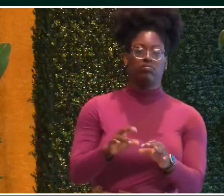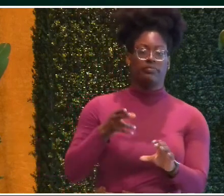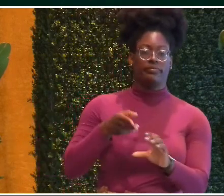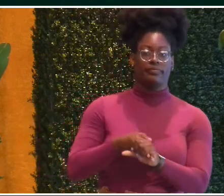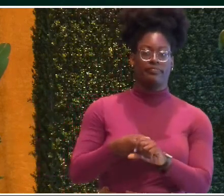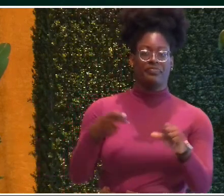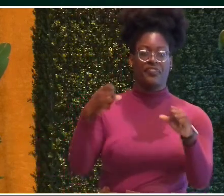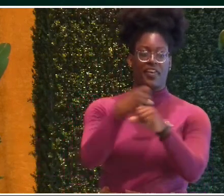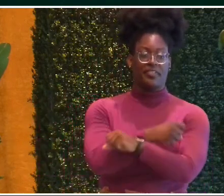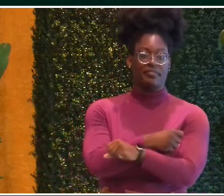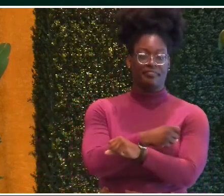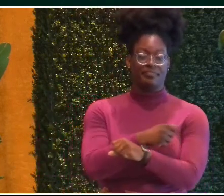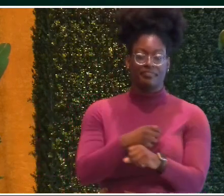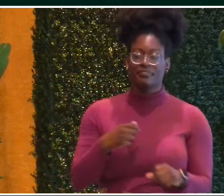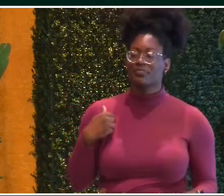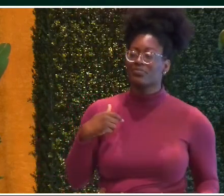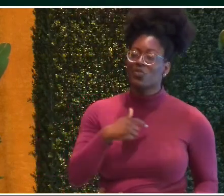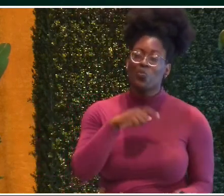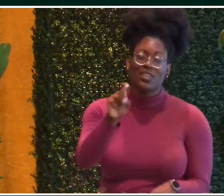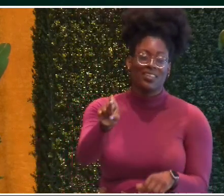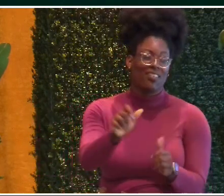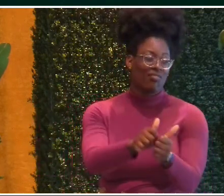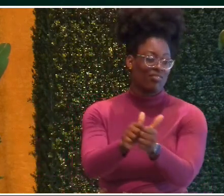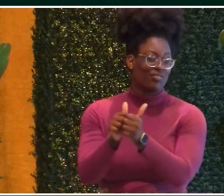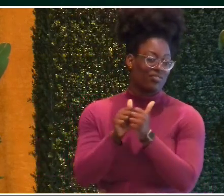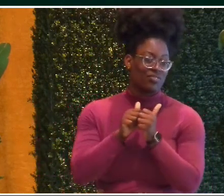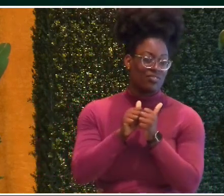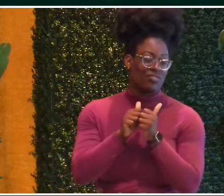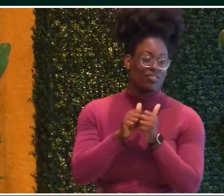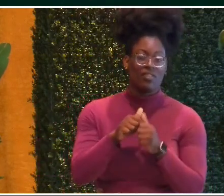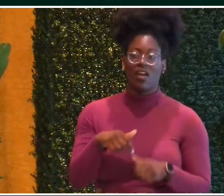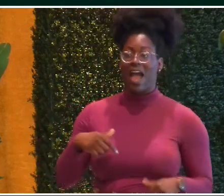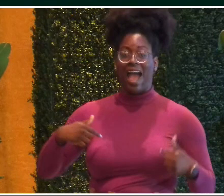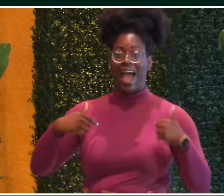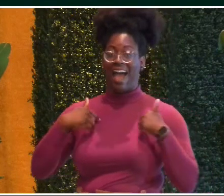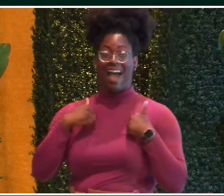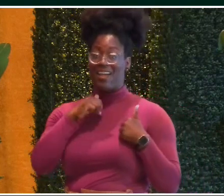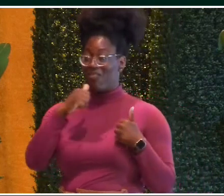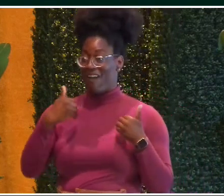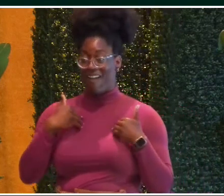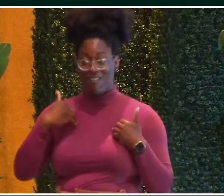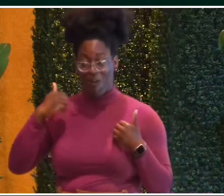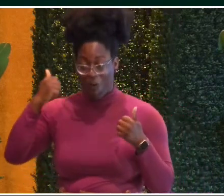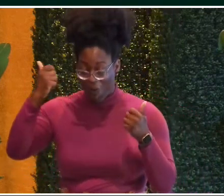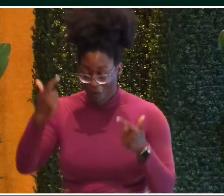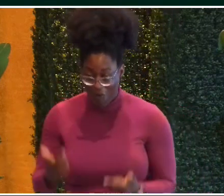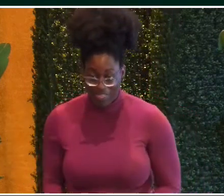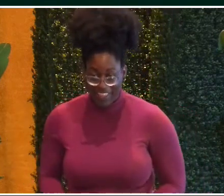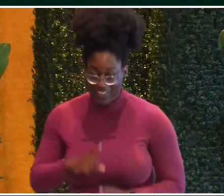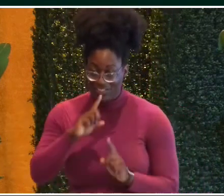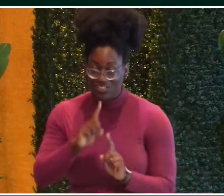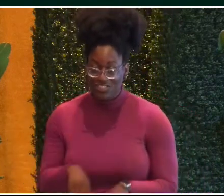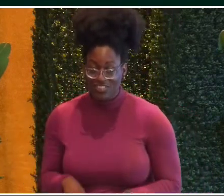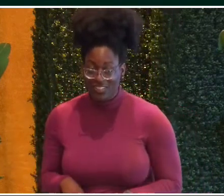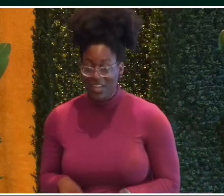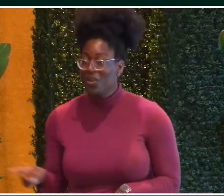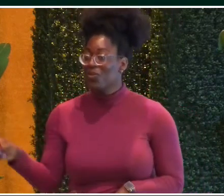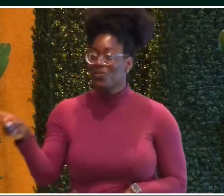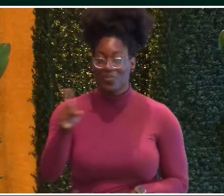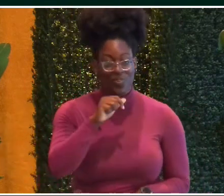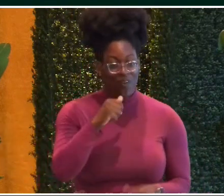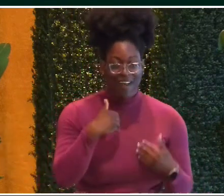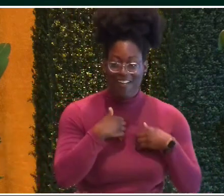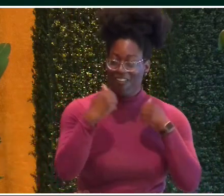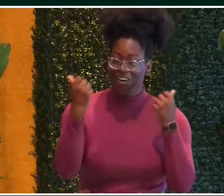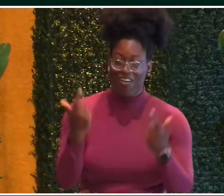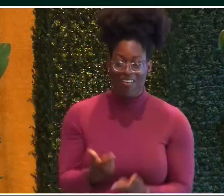the answers. Together, we'll figure out some better ones, right? And we'll move forward in that way. So I think to the young folks I see every day that I